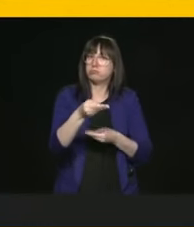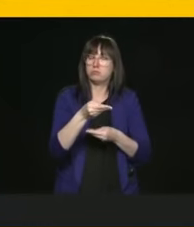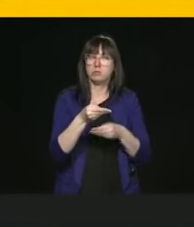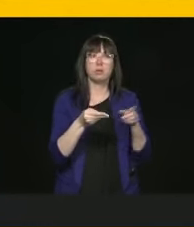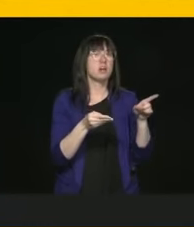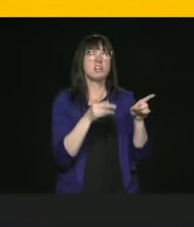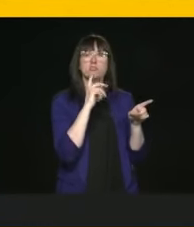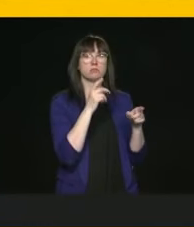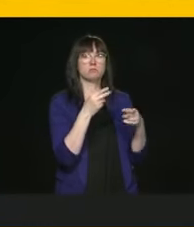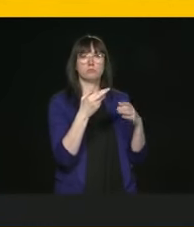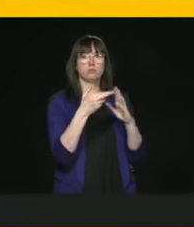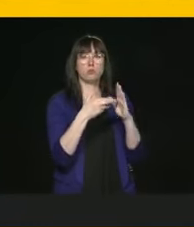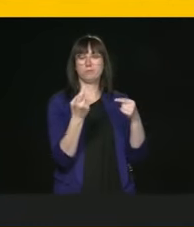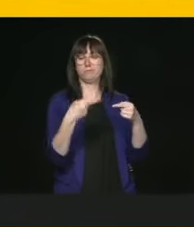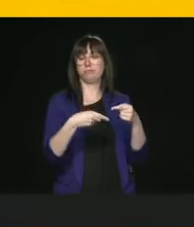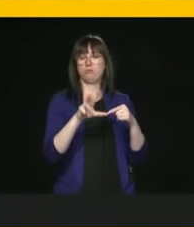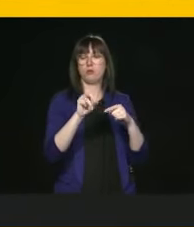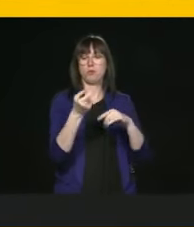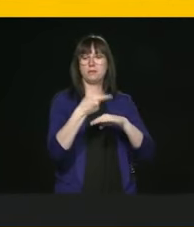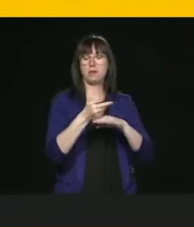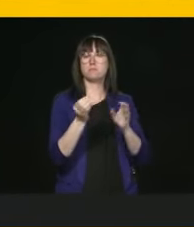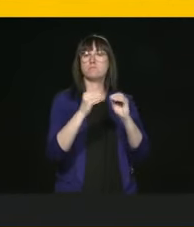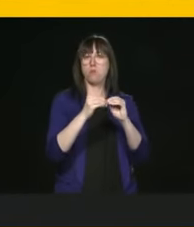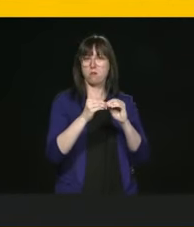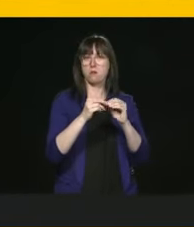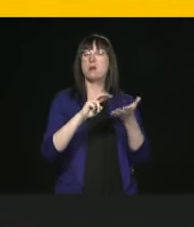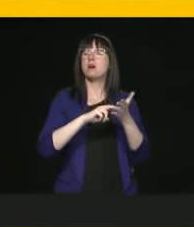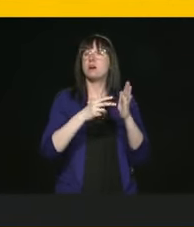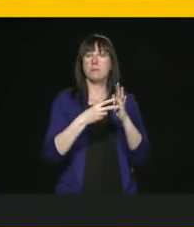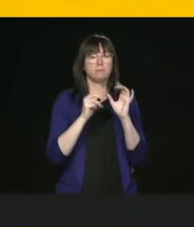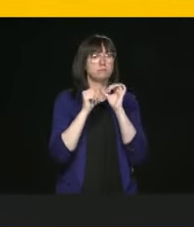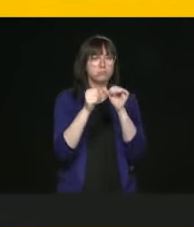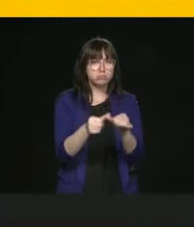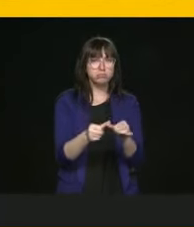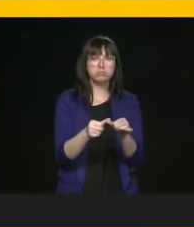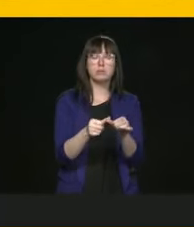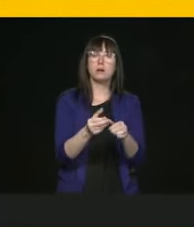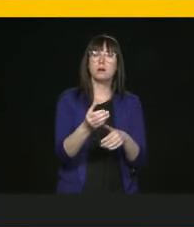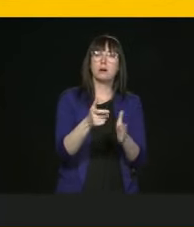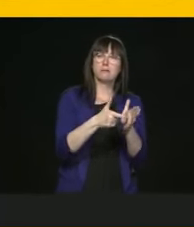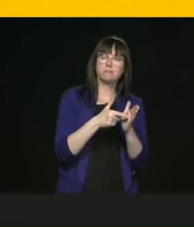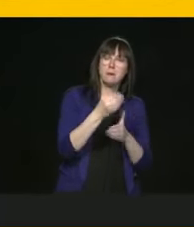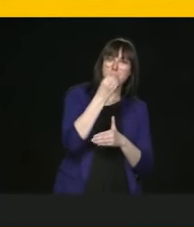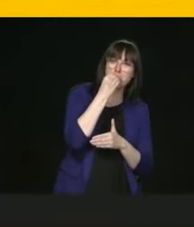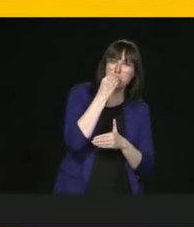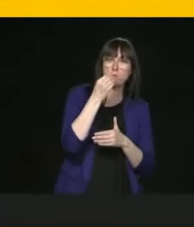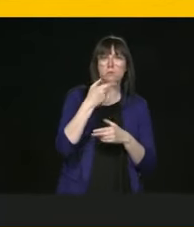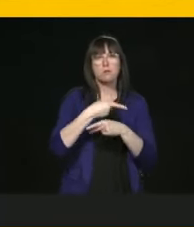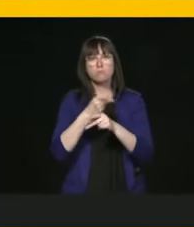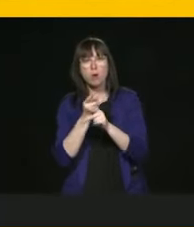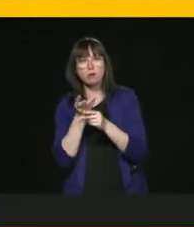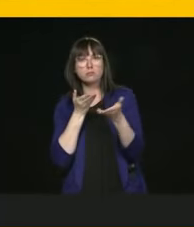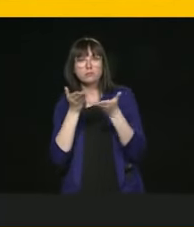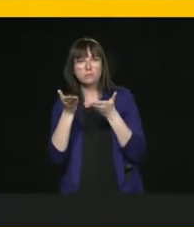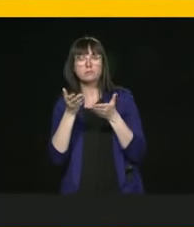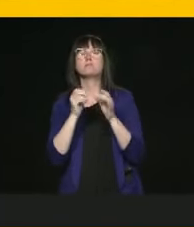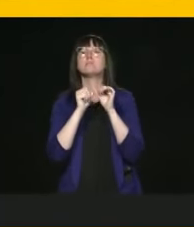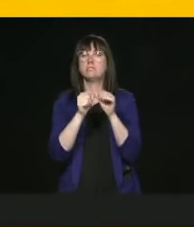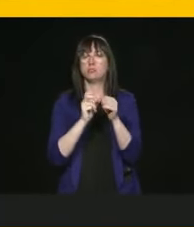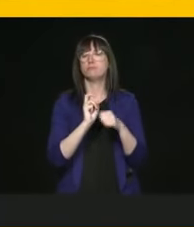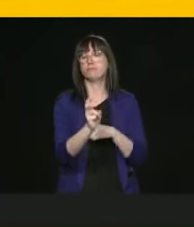for another 30 days. It will ensure that we continue to get essential goods and services back and forth across this